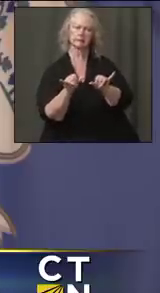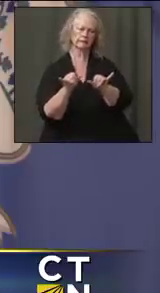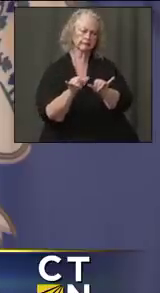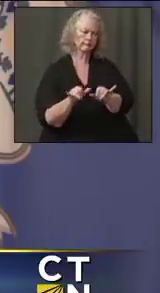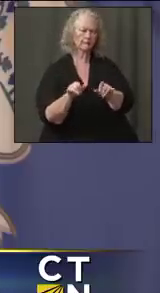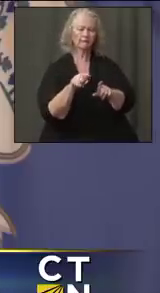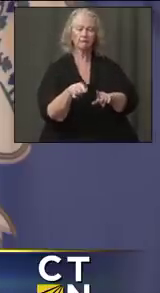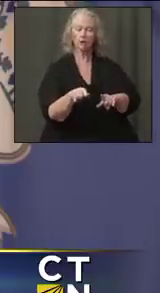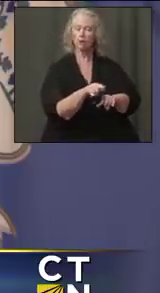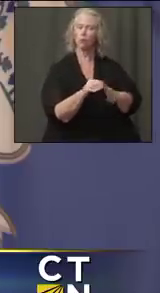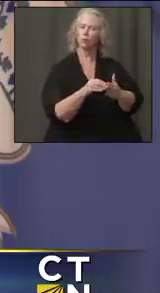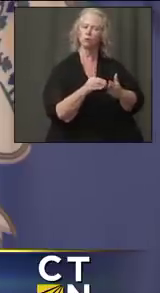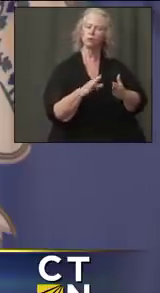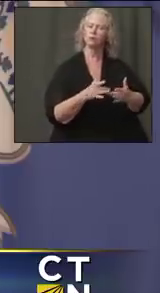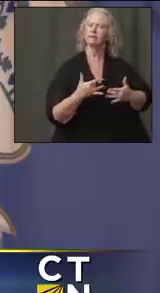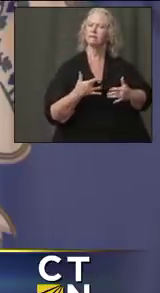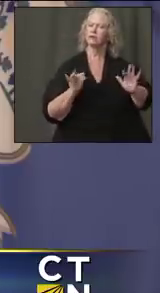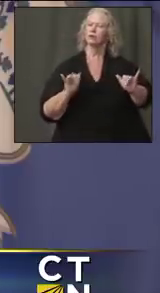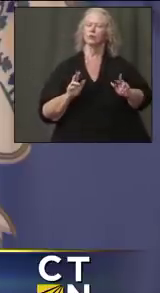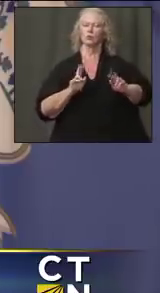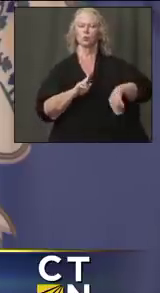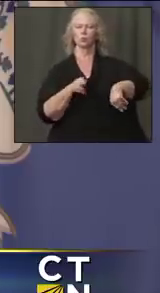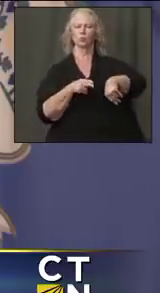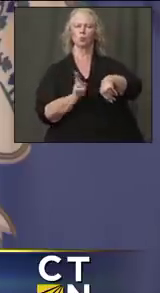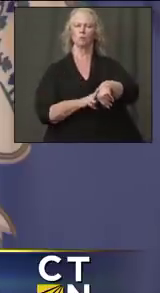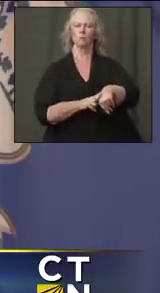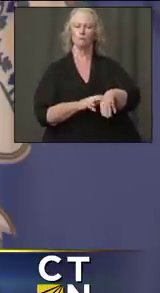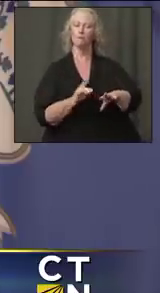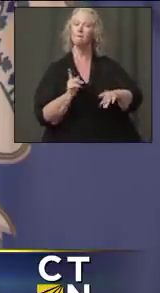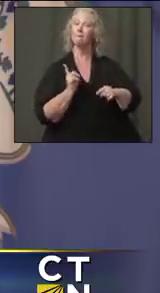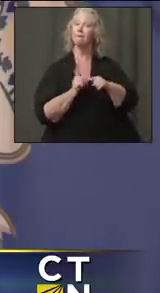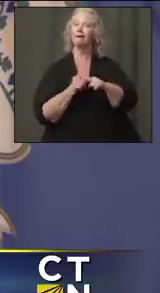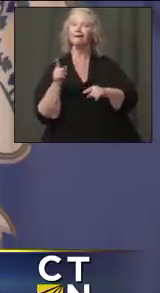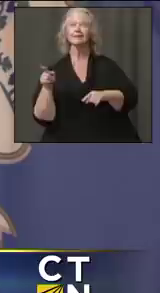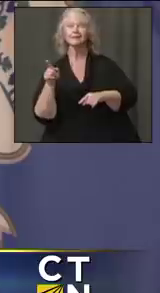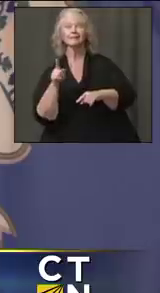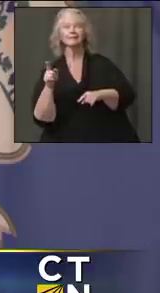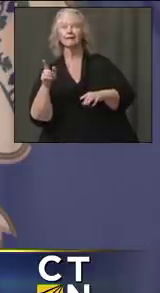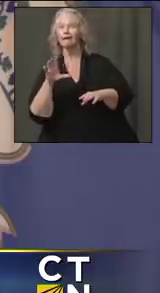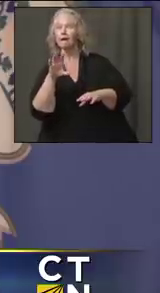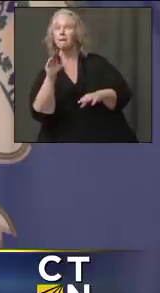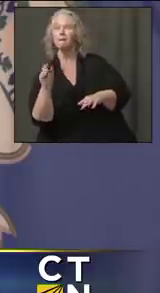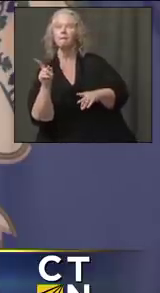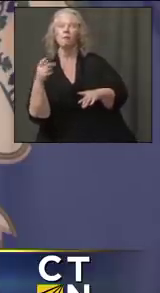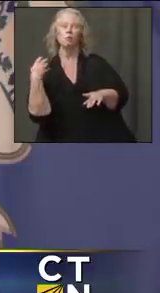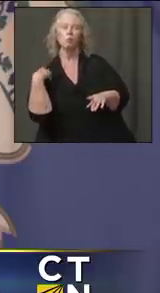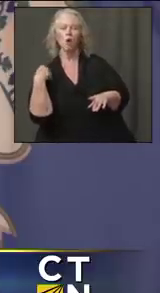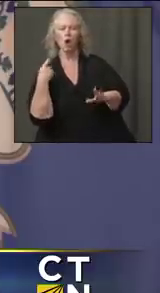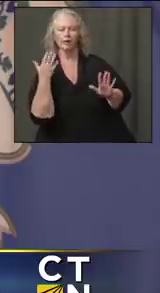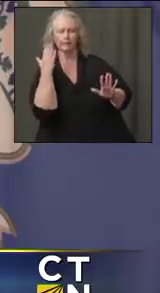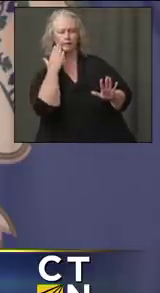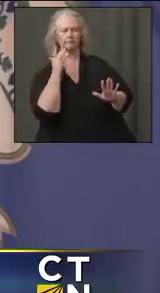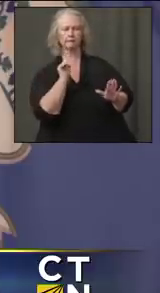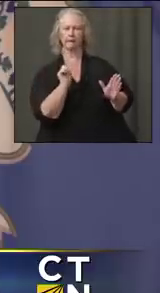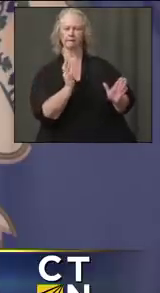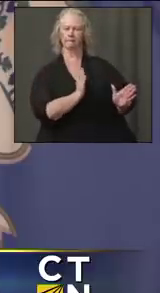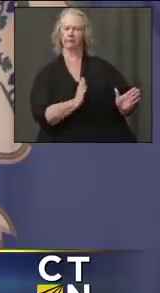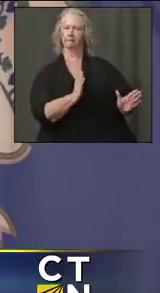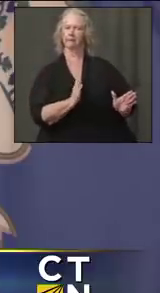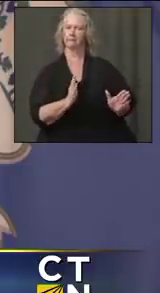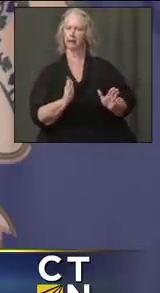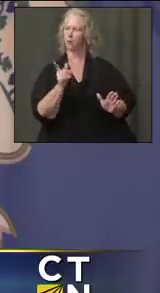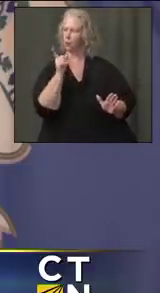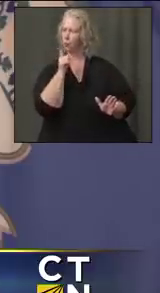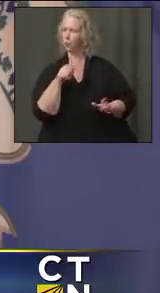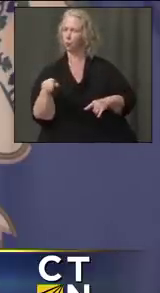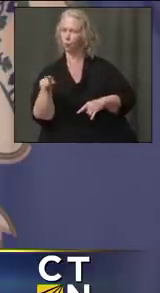sense of tradition coming back. And also it allows employers to be able to plan in terms of what the work day is and who can be able to